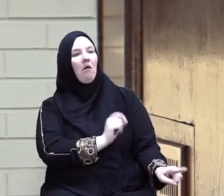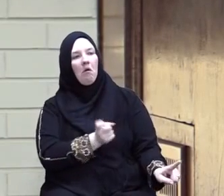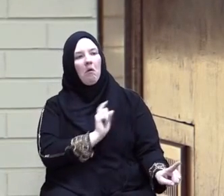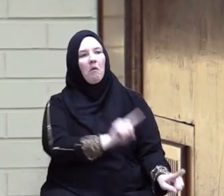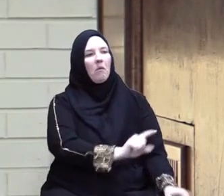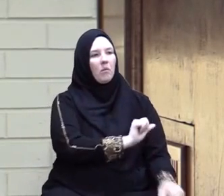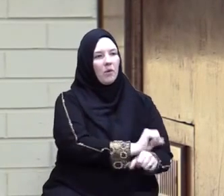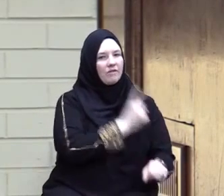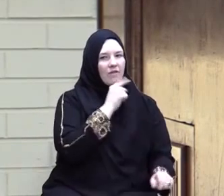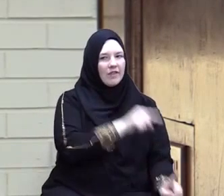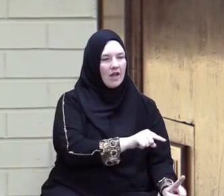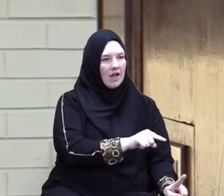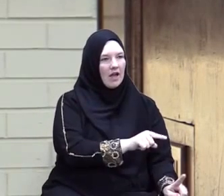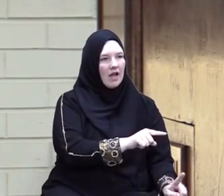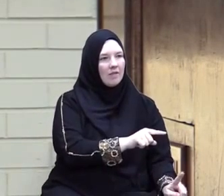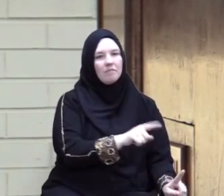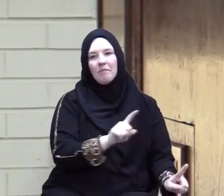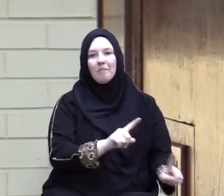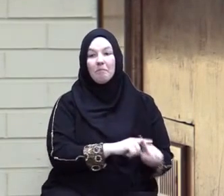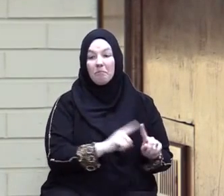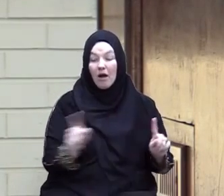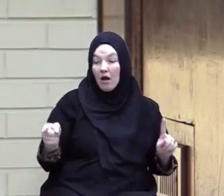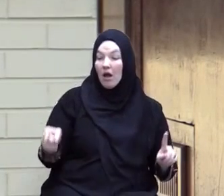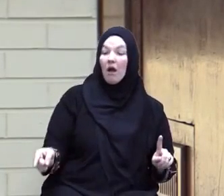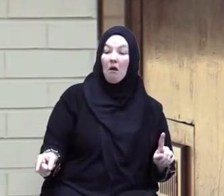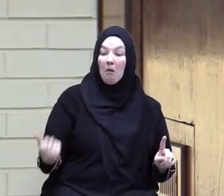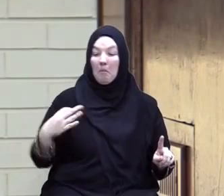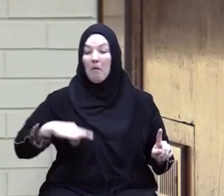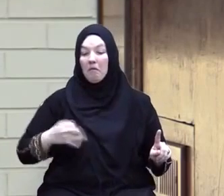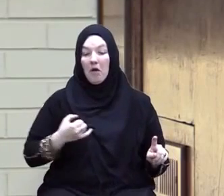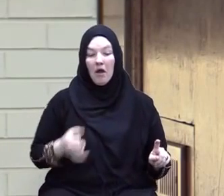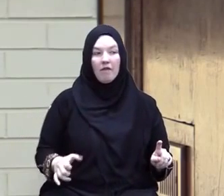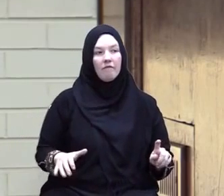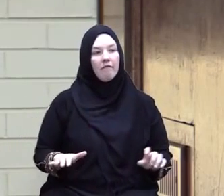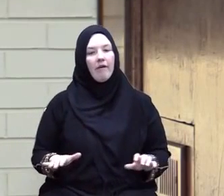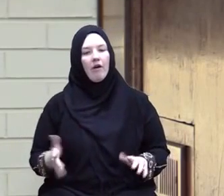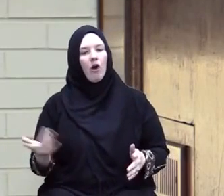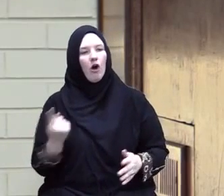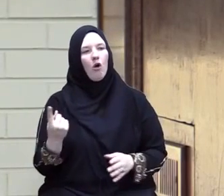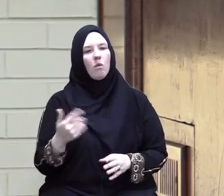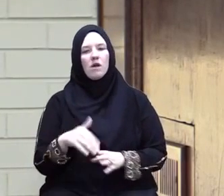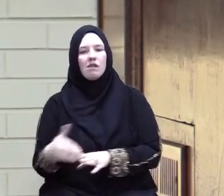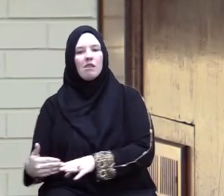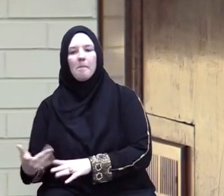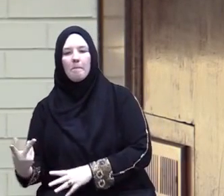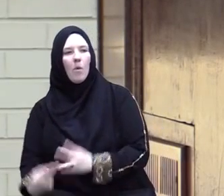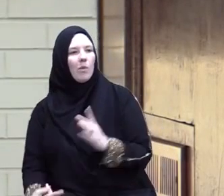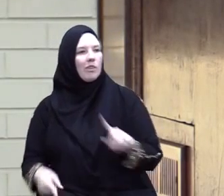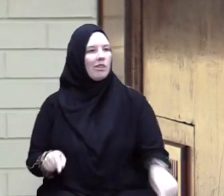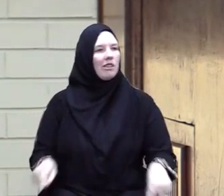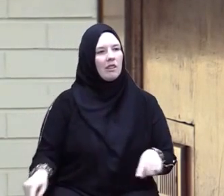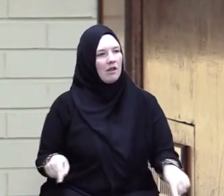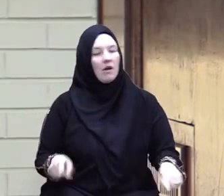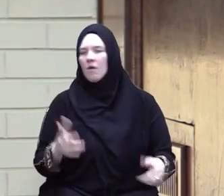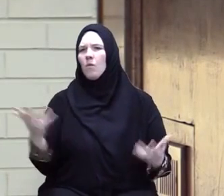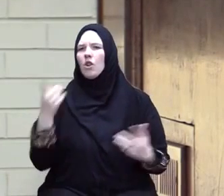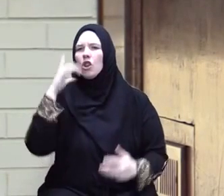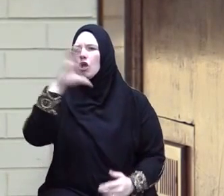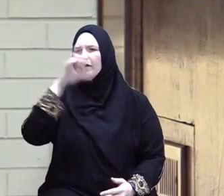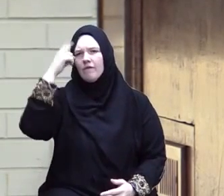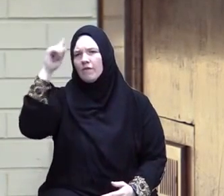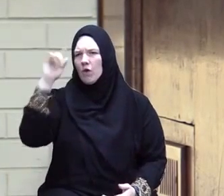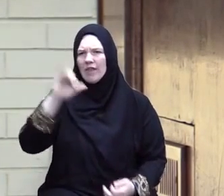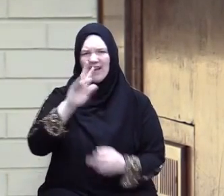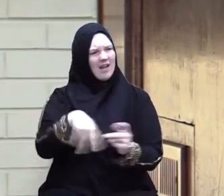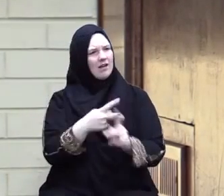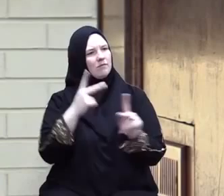So they want to have one foot in here and one foot over there. So what are they looking for? They are